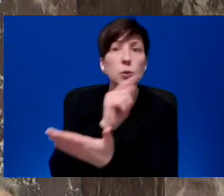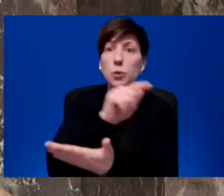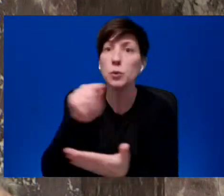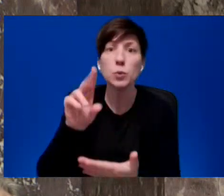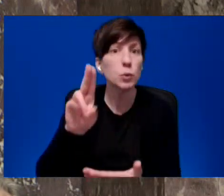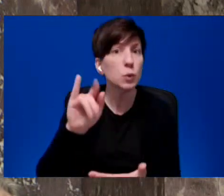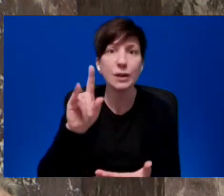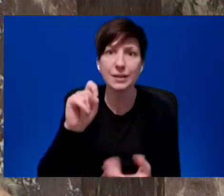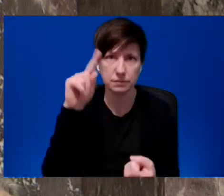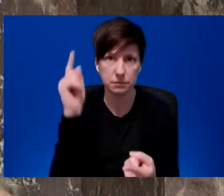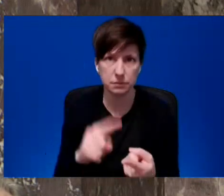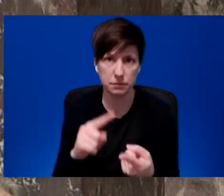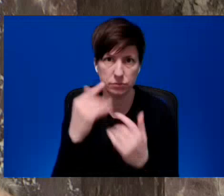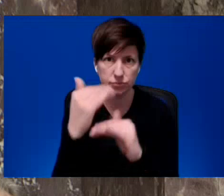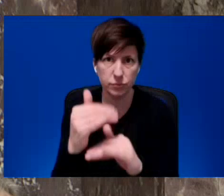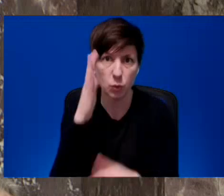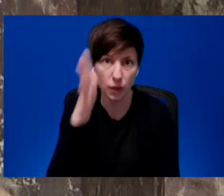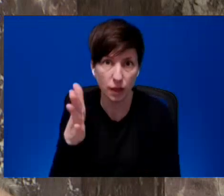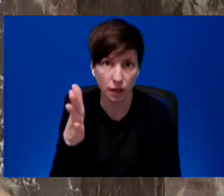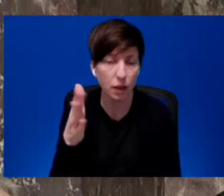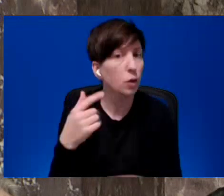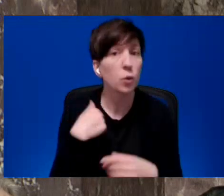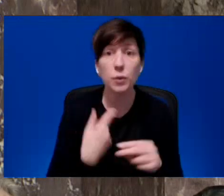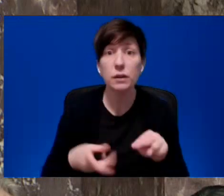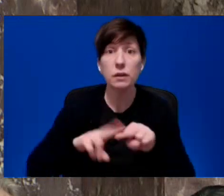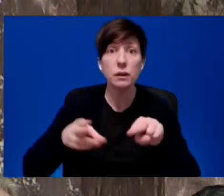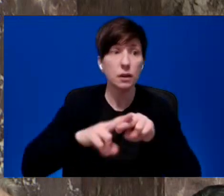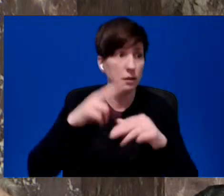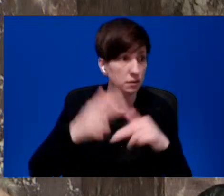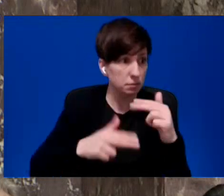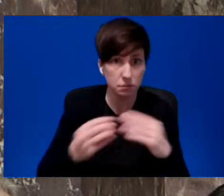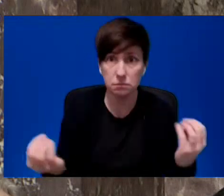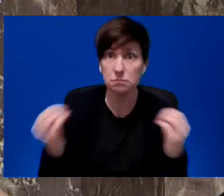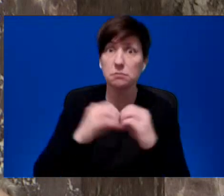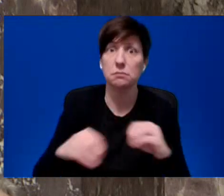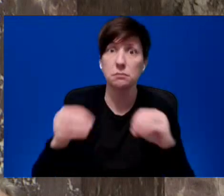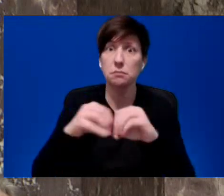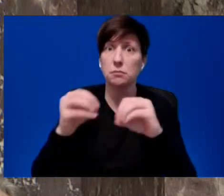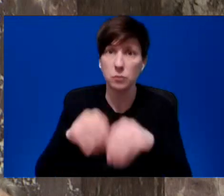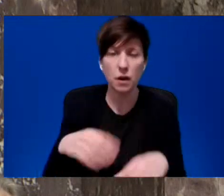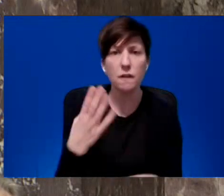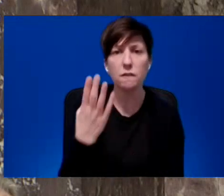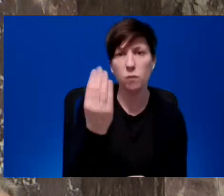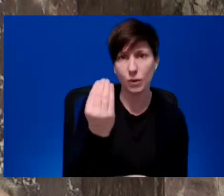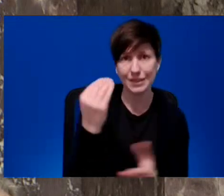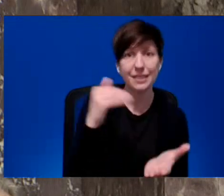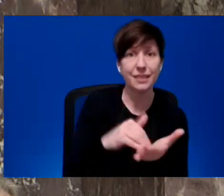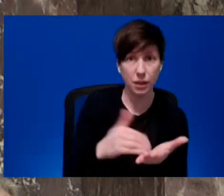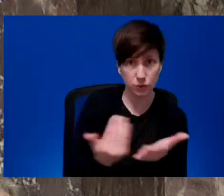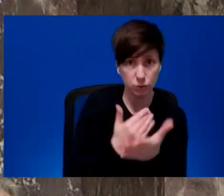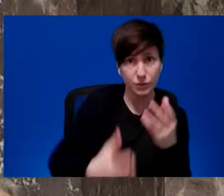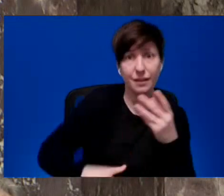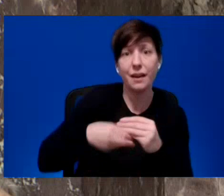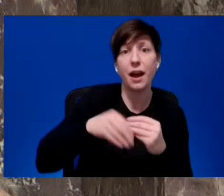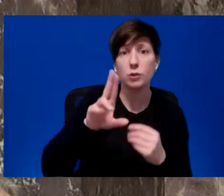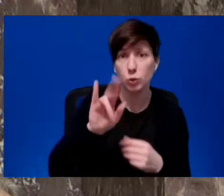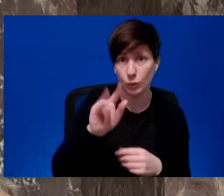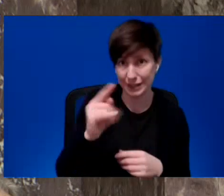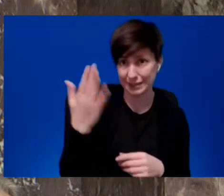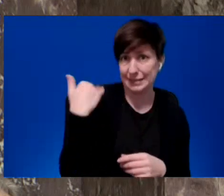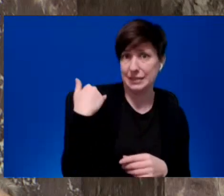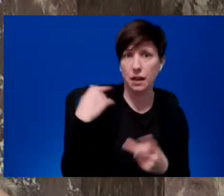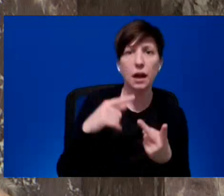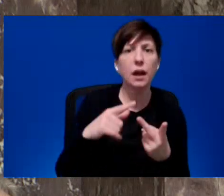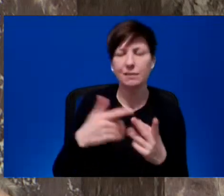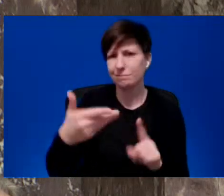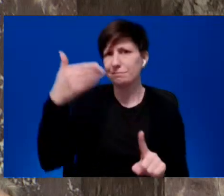now. 14,000 units last year. We had 8,000 the year before, Honourable Speaker. Now, put that in context, 10 years ago, we